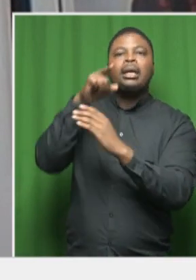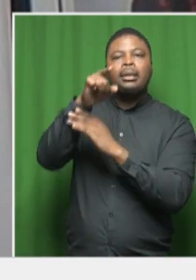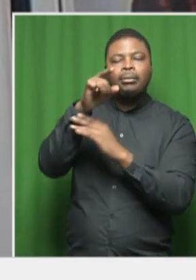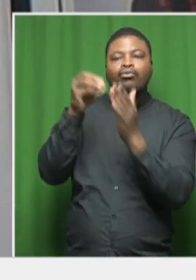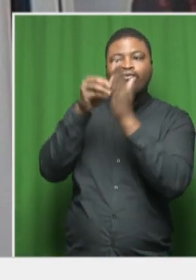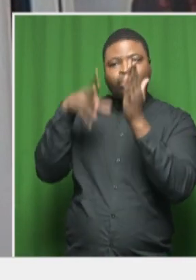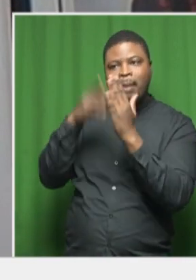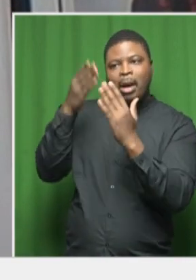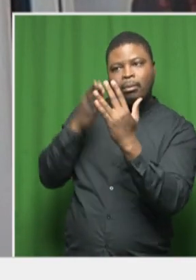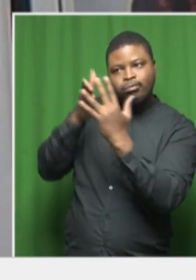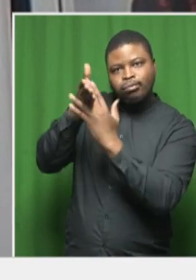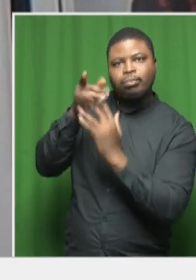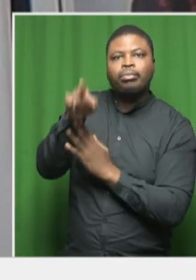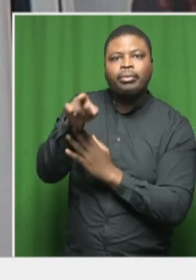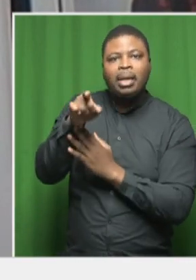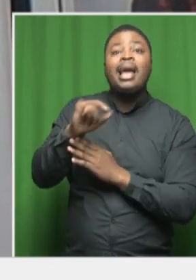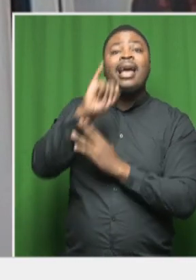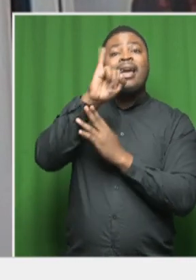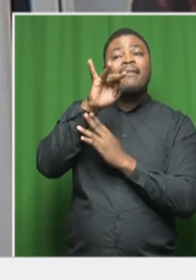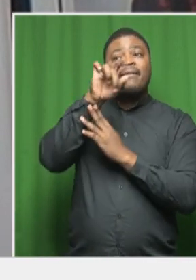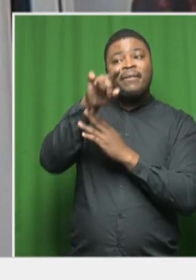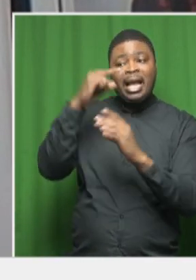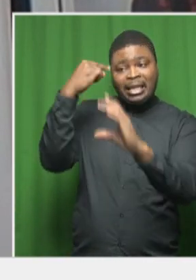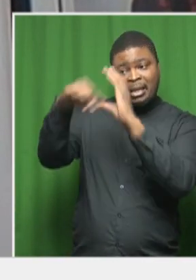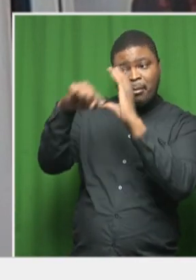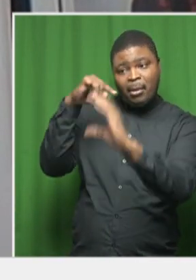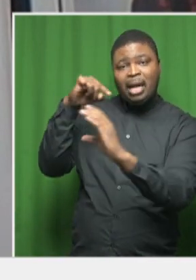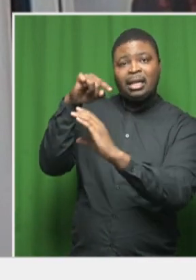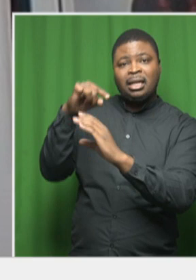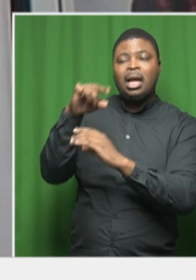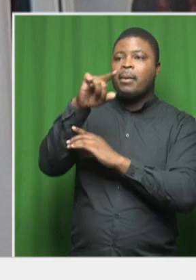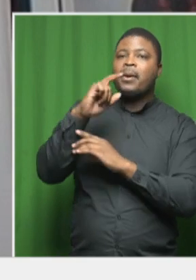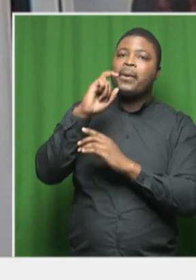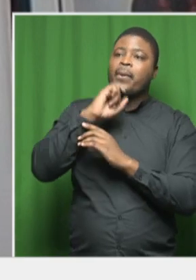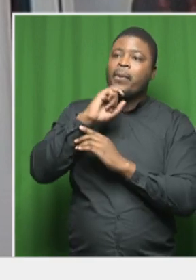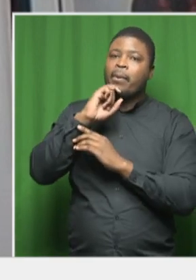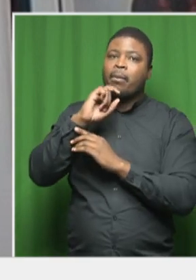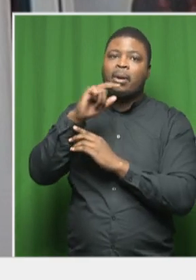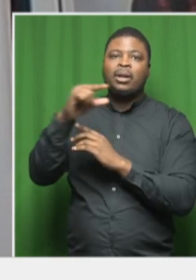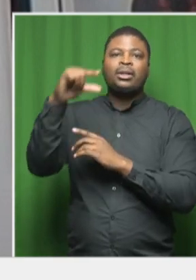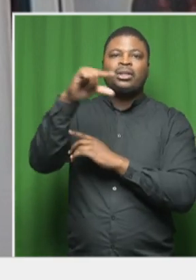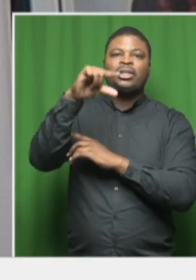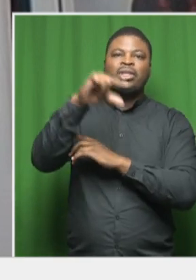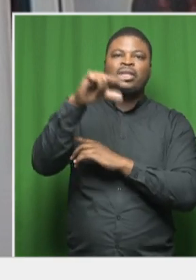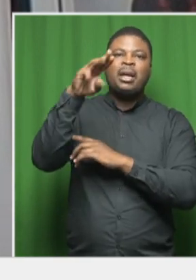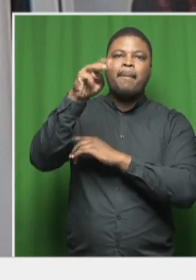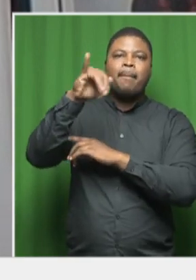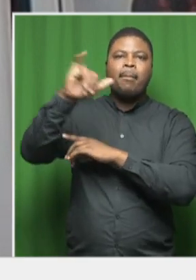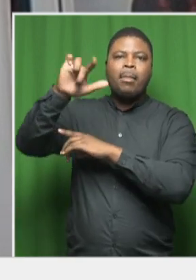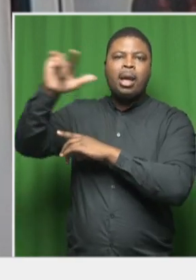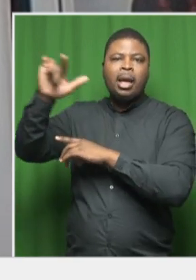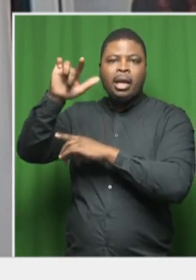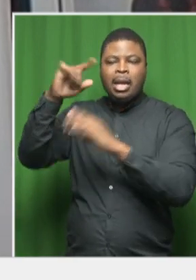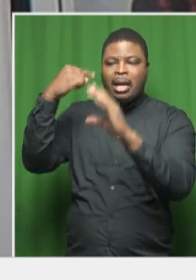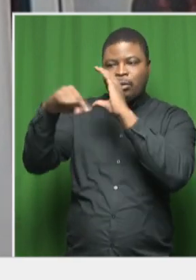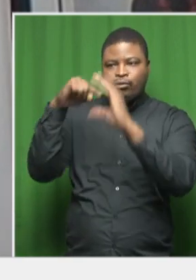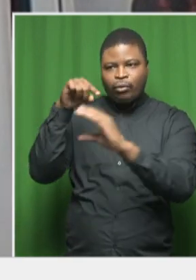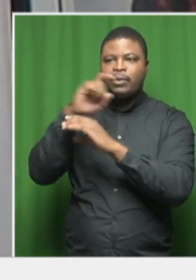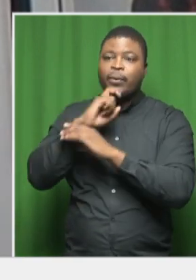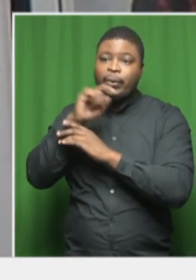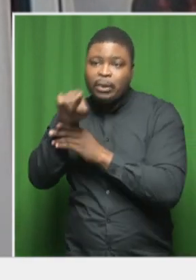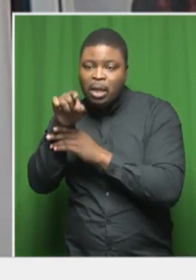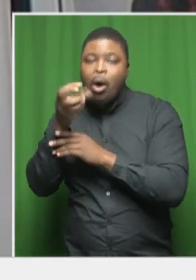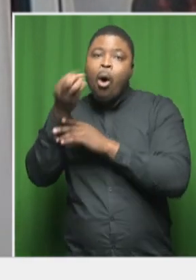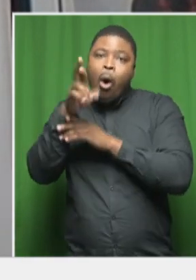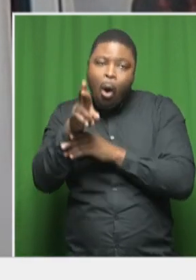that Gmail address. You would have to use the email address that your university gives you, and that's key.